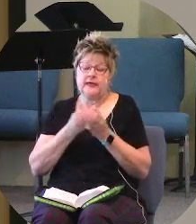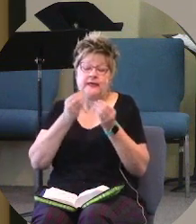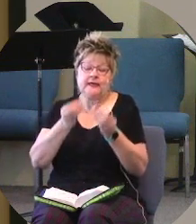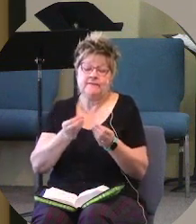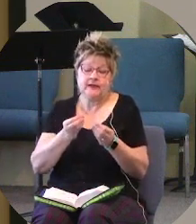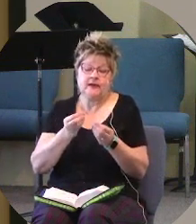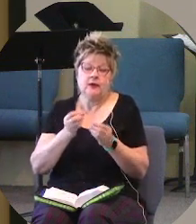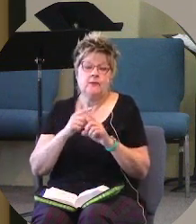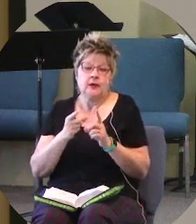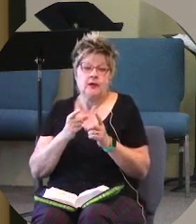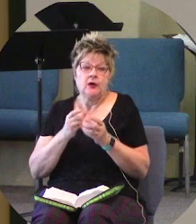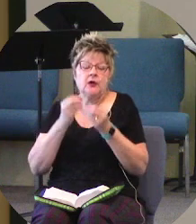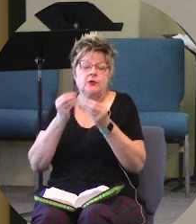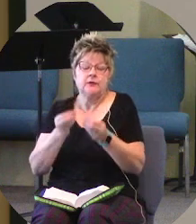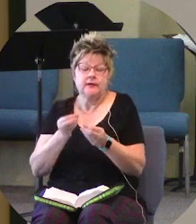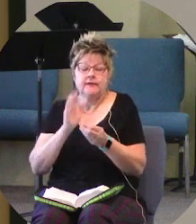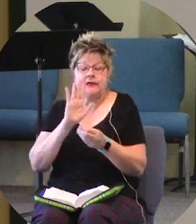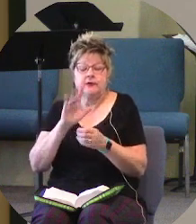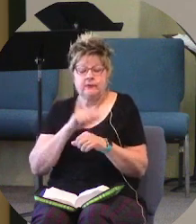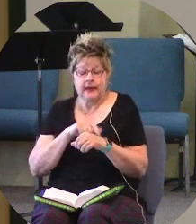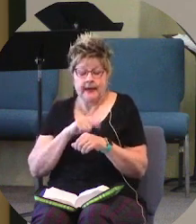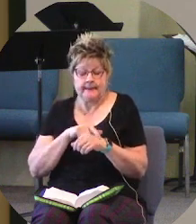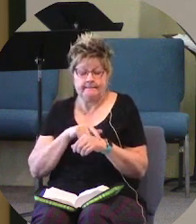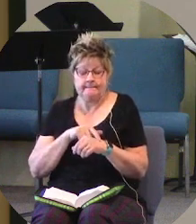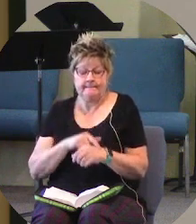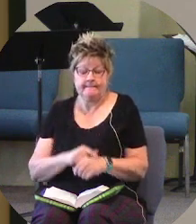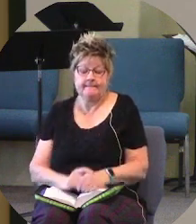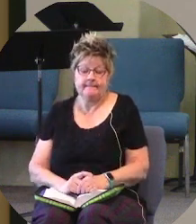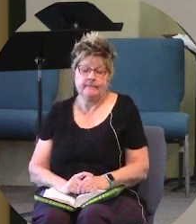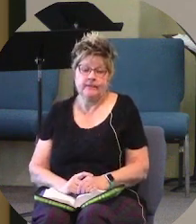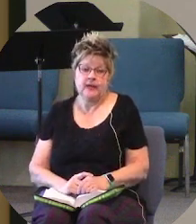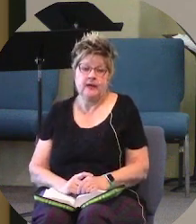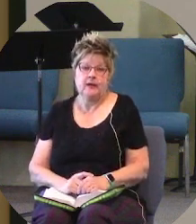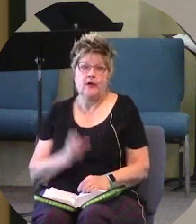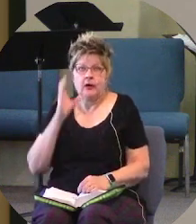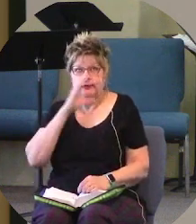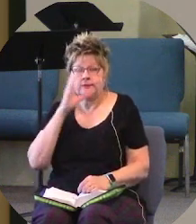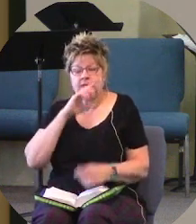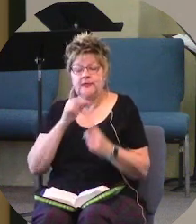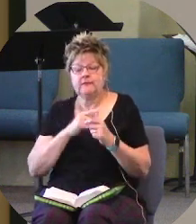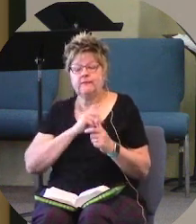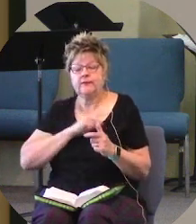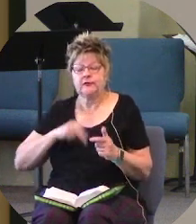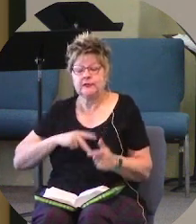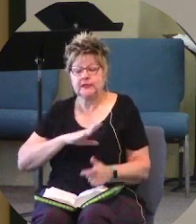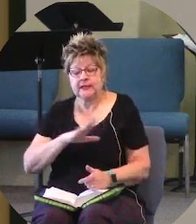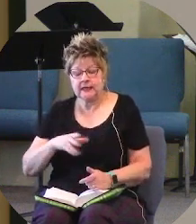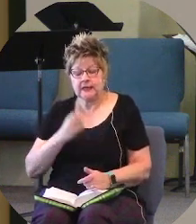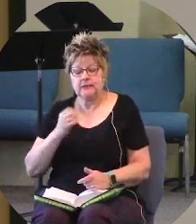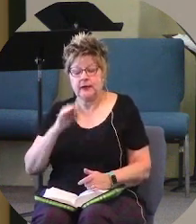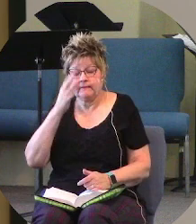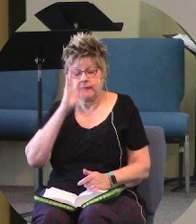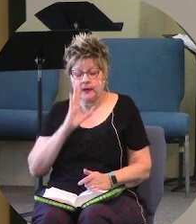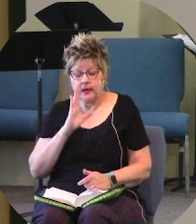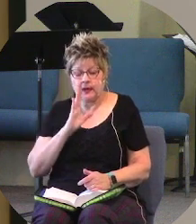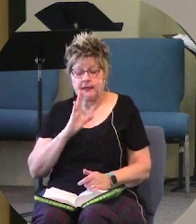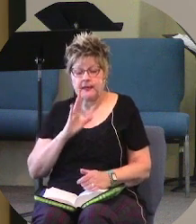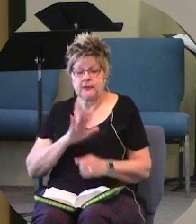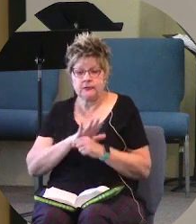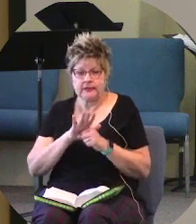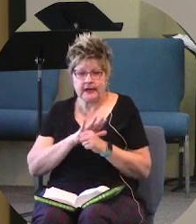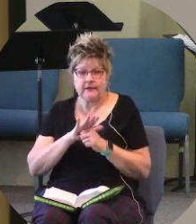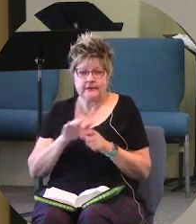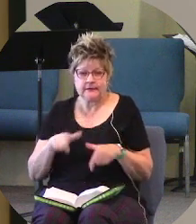you giving him your time? Are you seeking first the kingdom of God in those areas